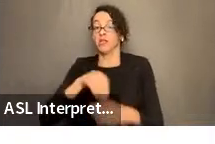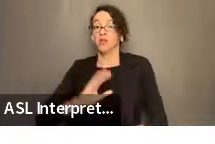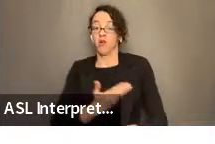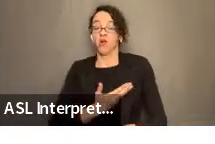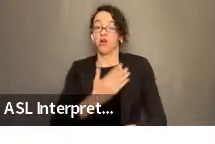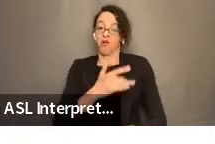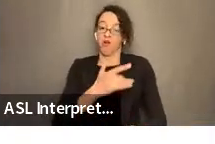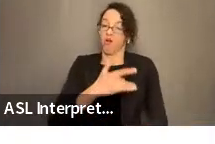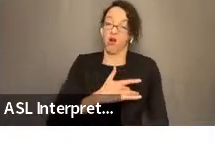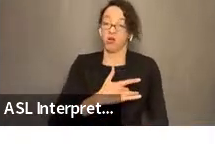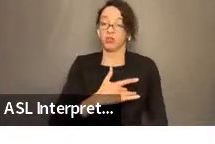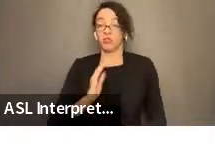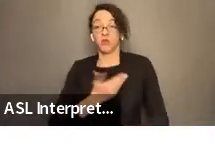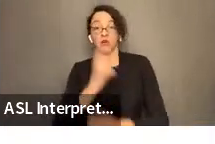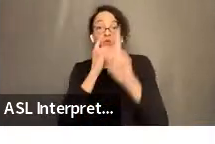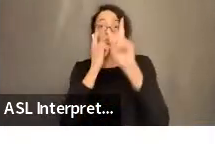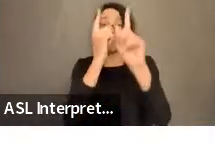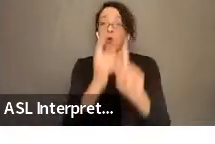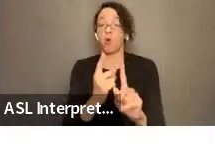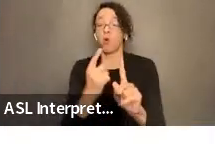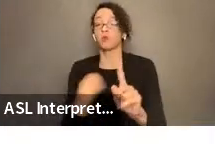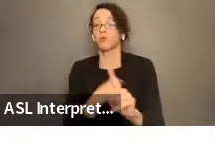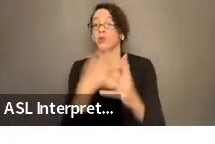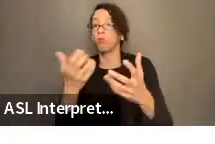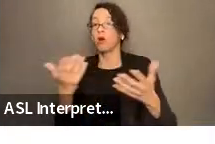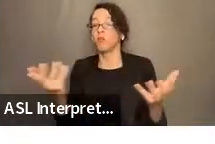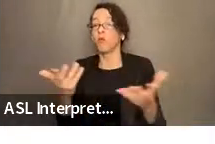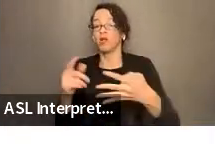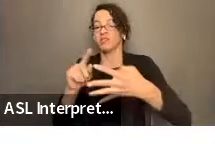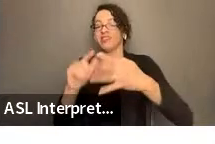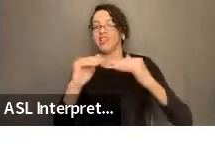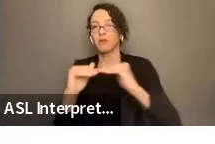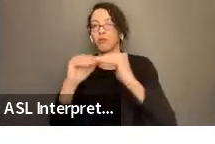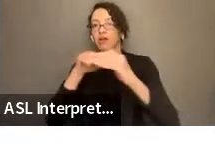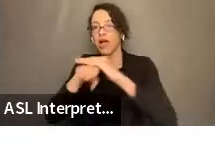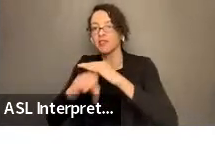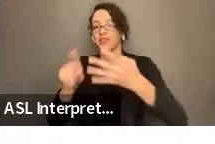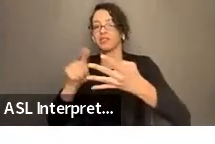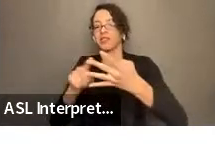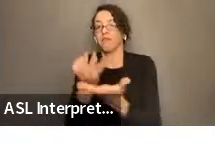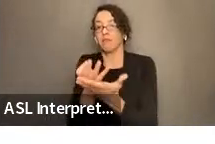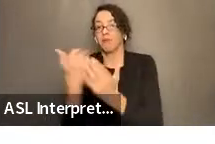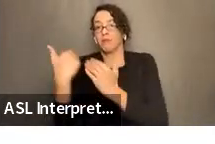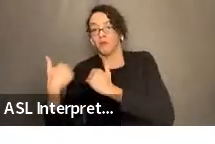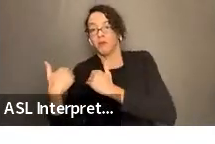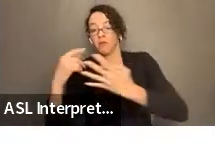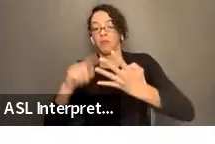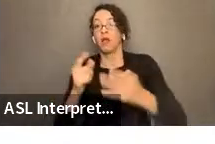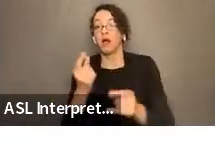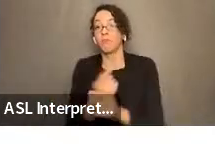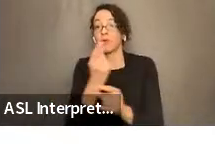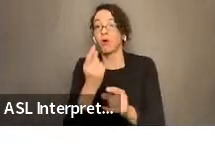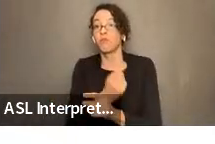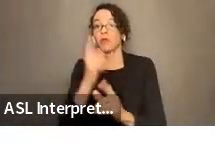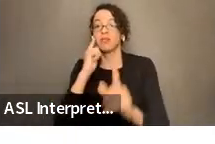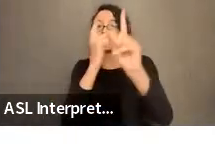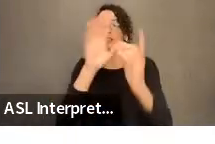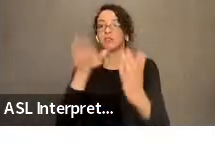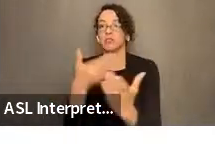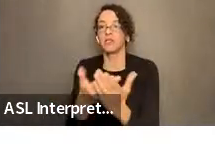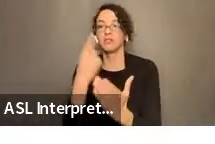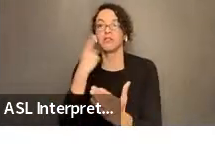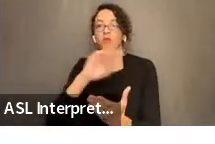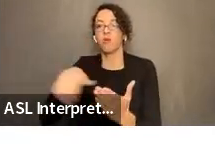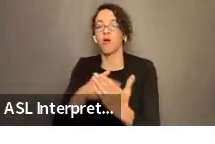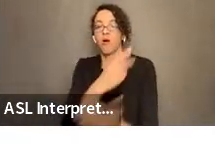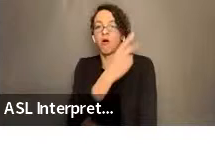fiscal responsibility, appropriate destination for all patients, and sustainability. Next slide, please.